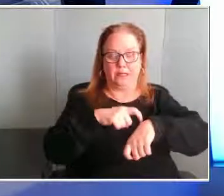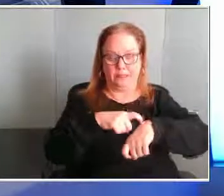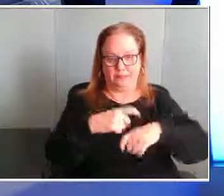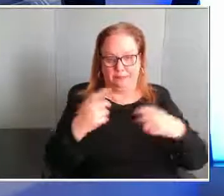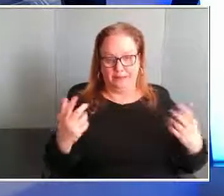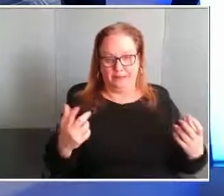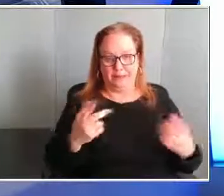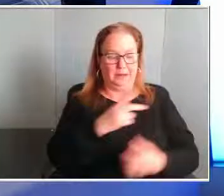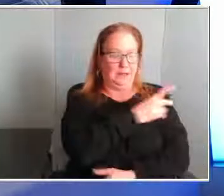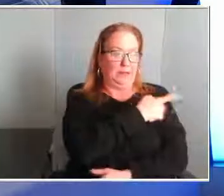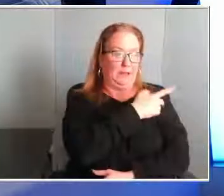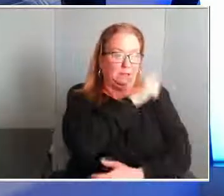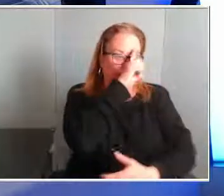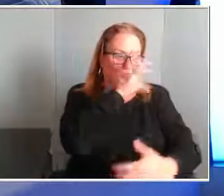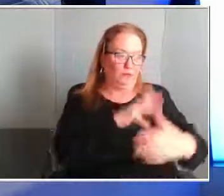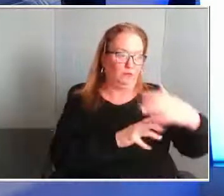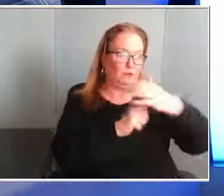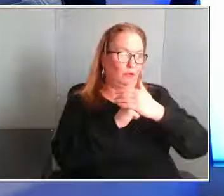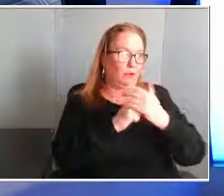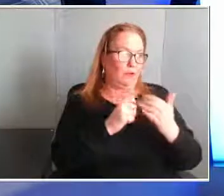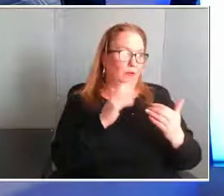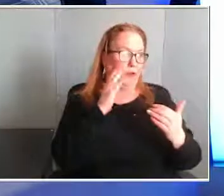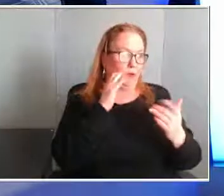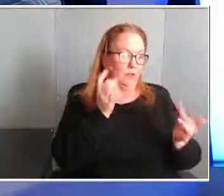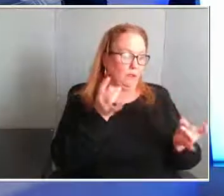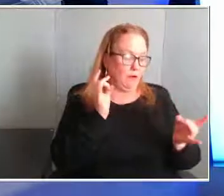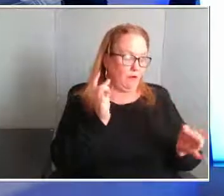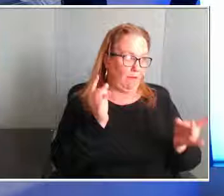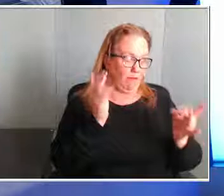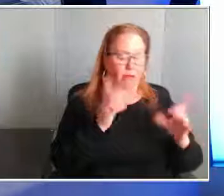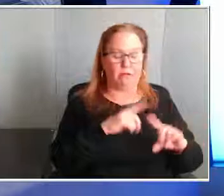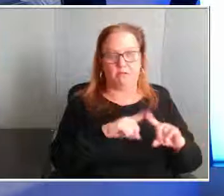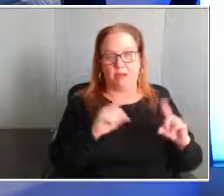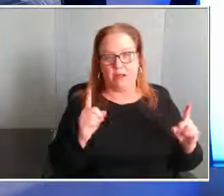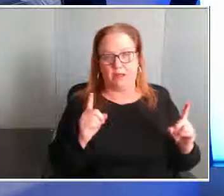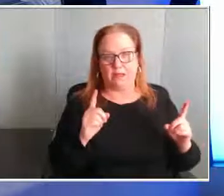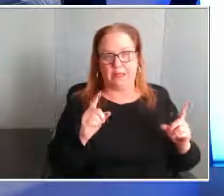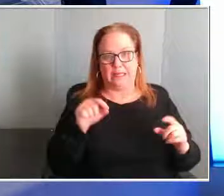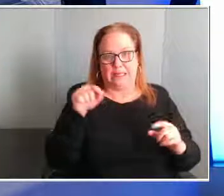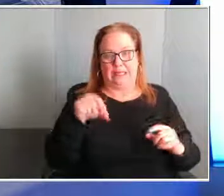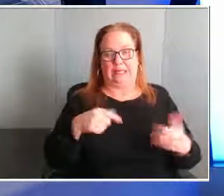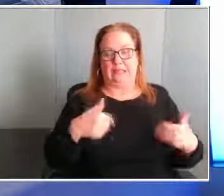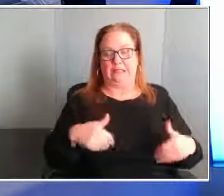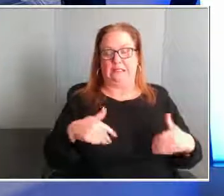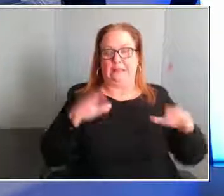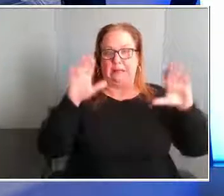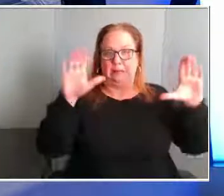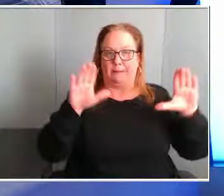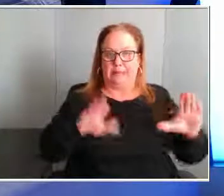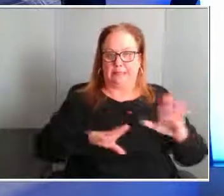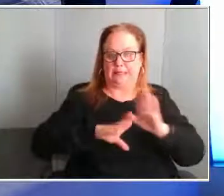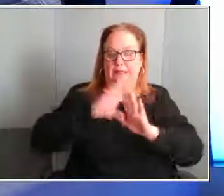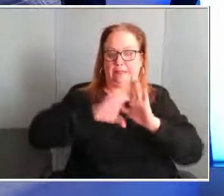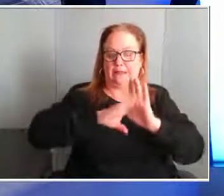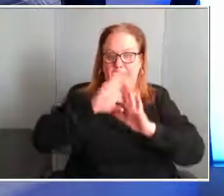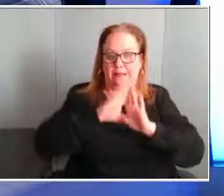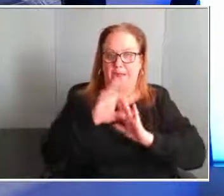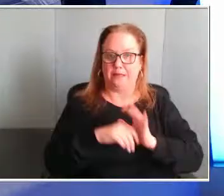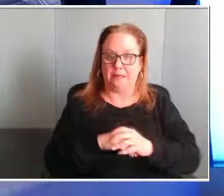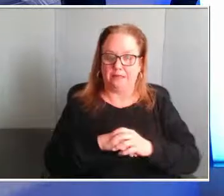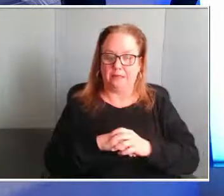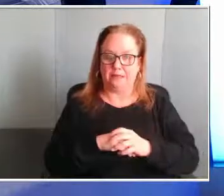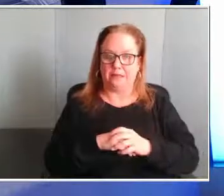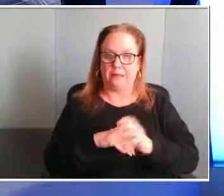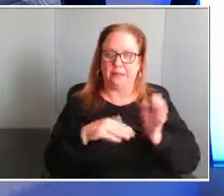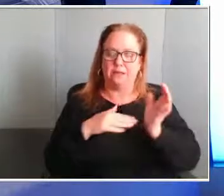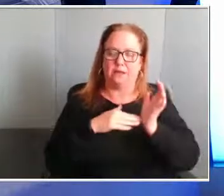just stroke, and knowing that was going to be so awful. But this is a pretty amazing development. Dr. Abraham,